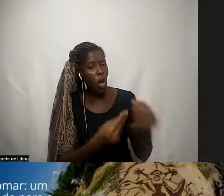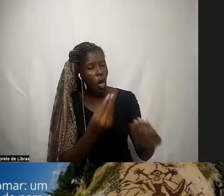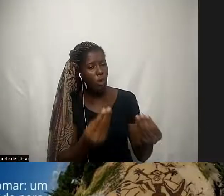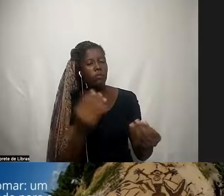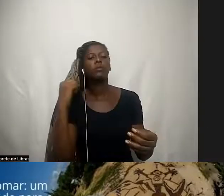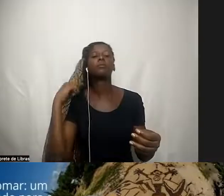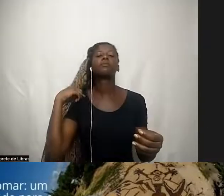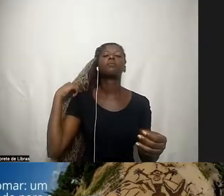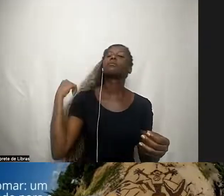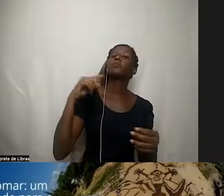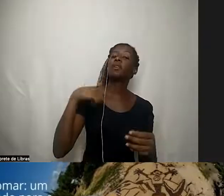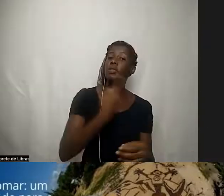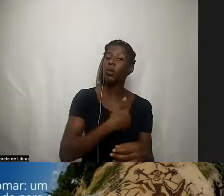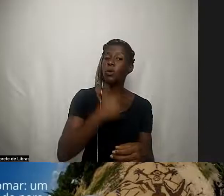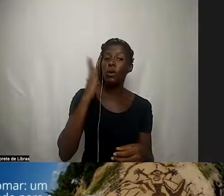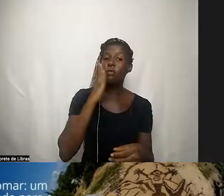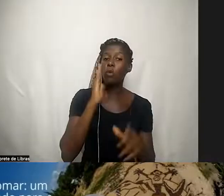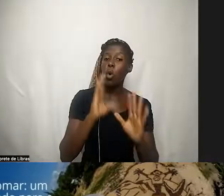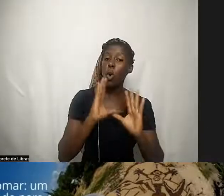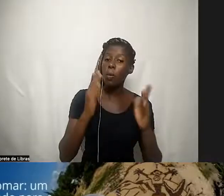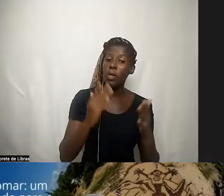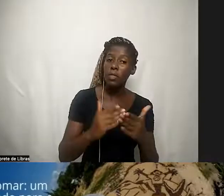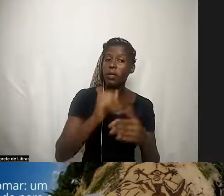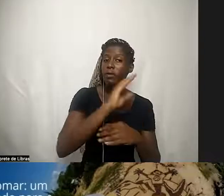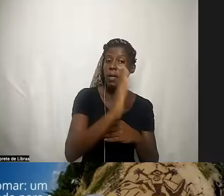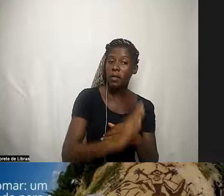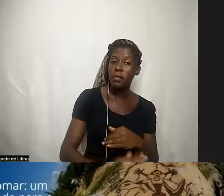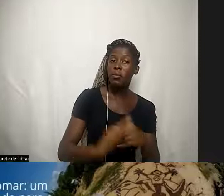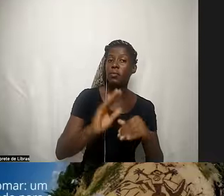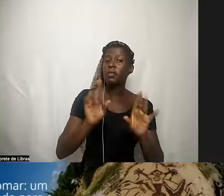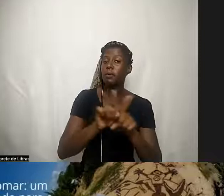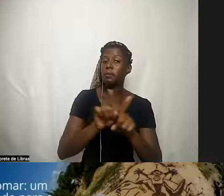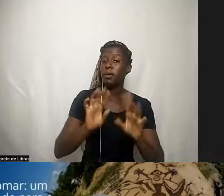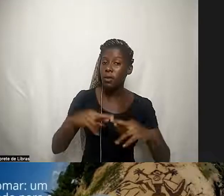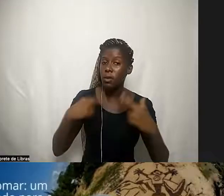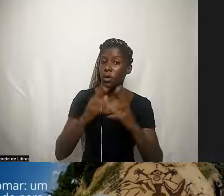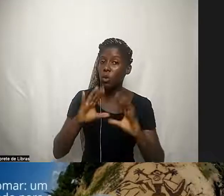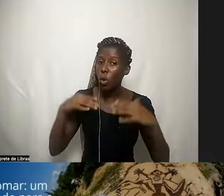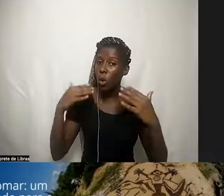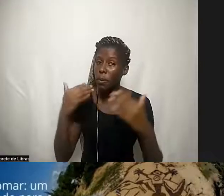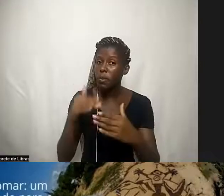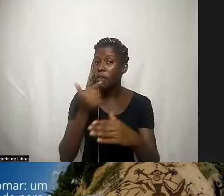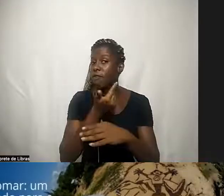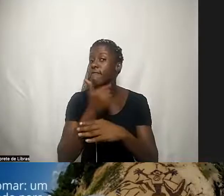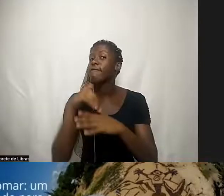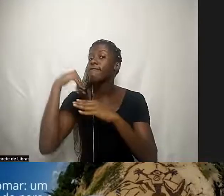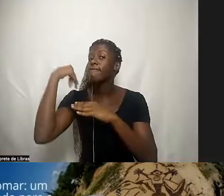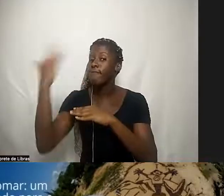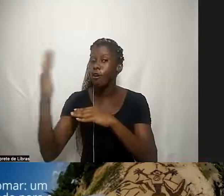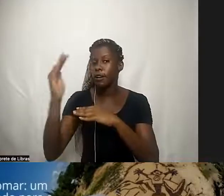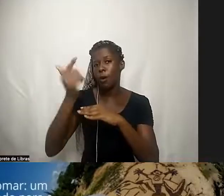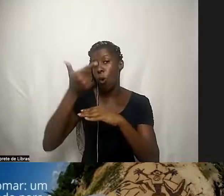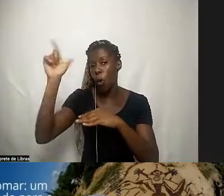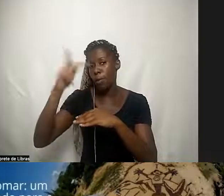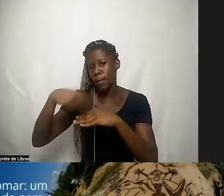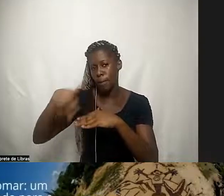So we count the number of participations in the international and national committees, how many times the Biomar Network participates in